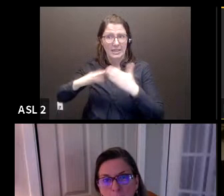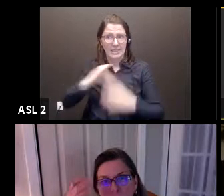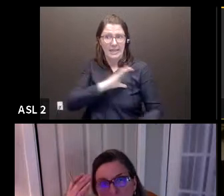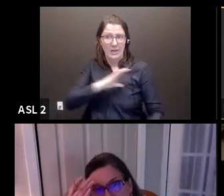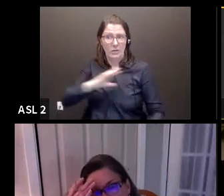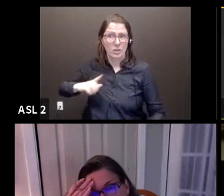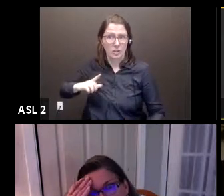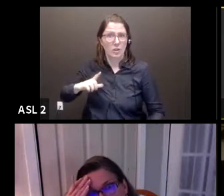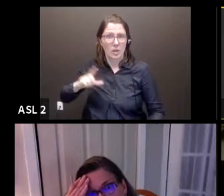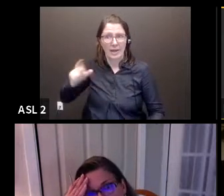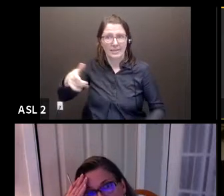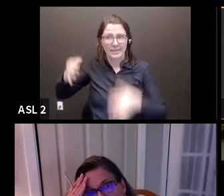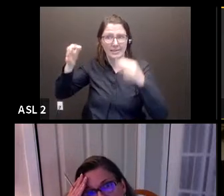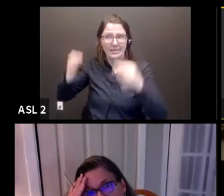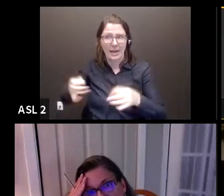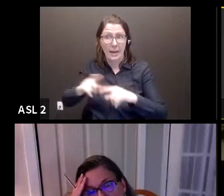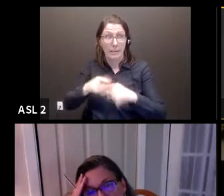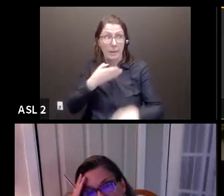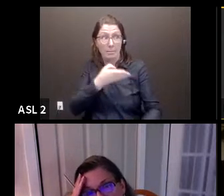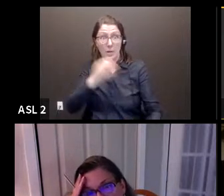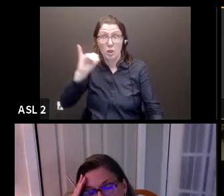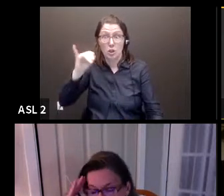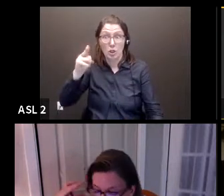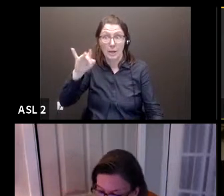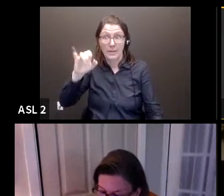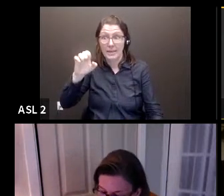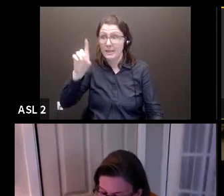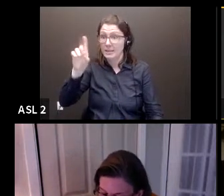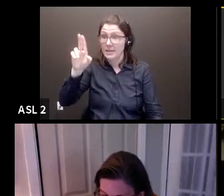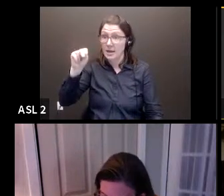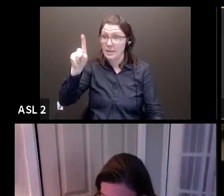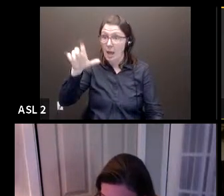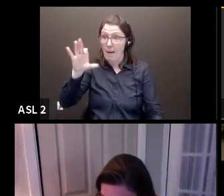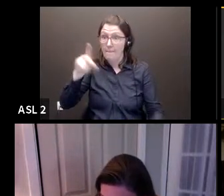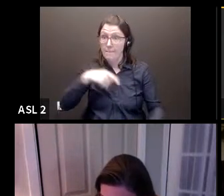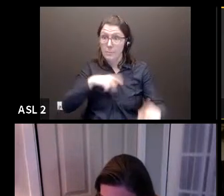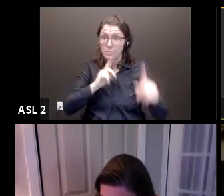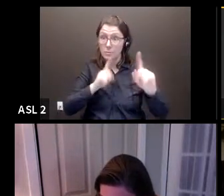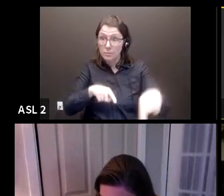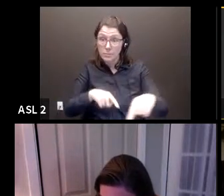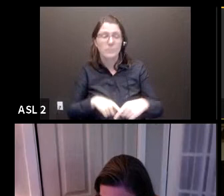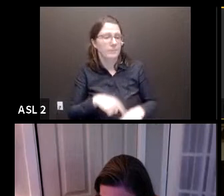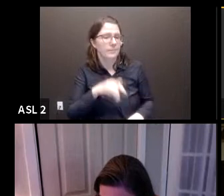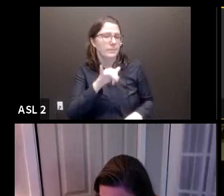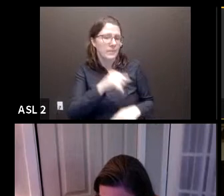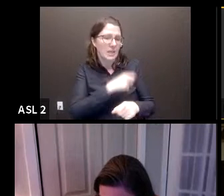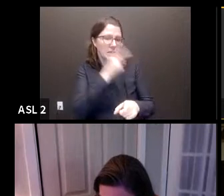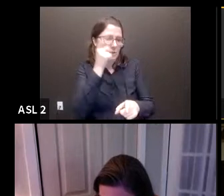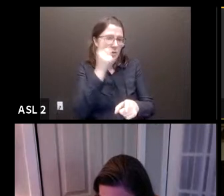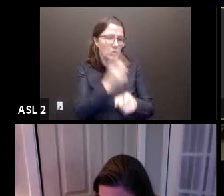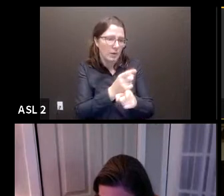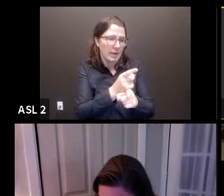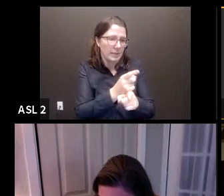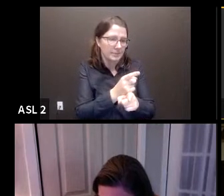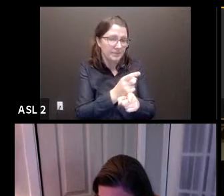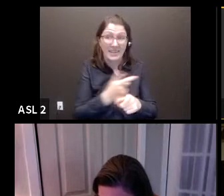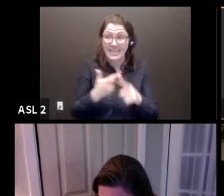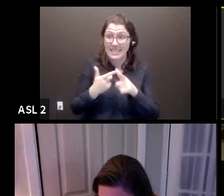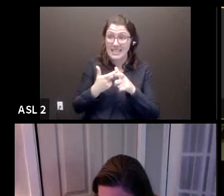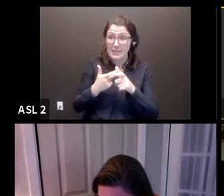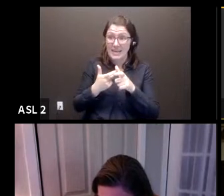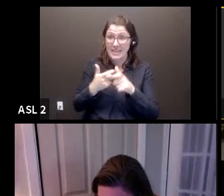dunlop to see if he has any direct feedback on that no yeah that is correct it's uh speed cameras are not